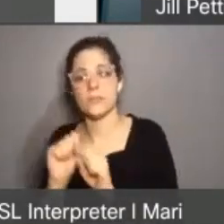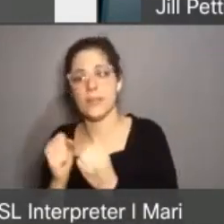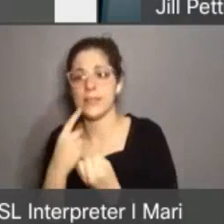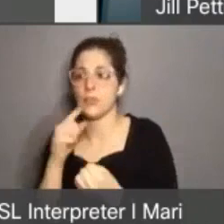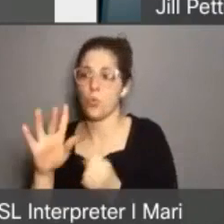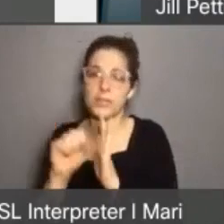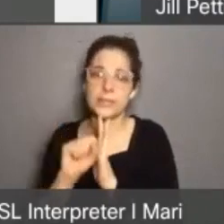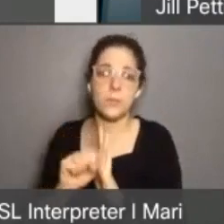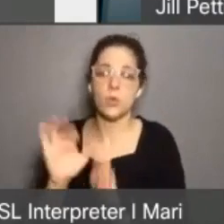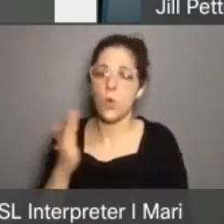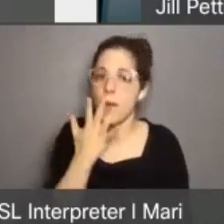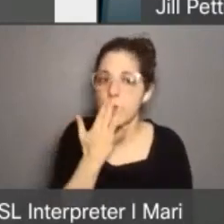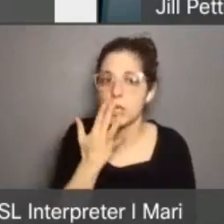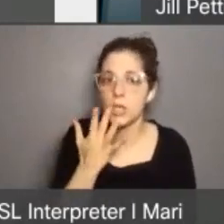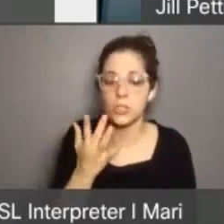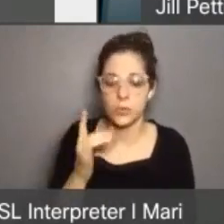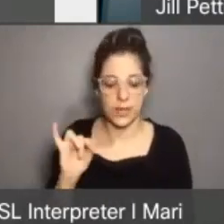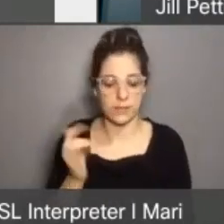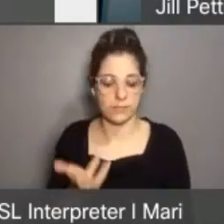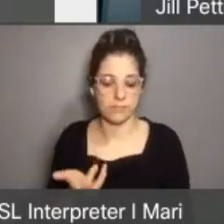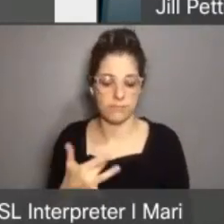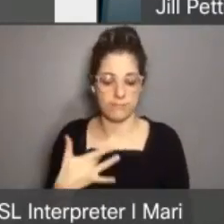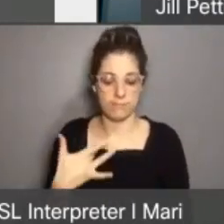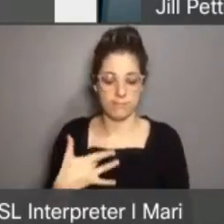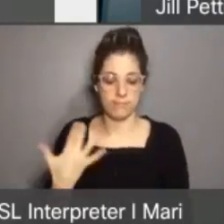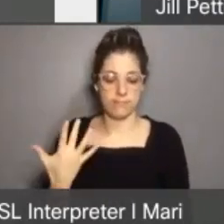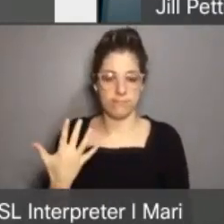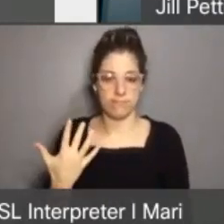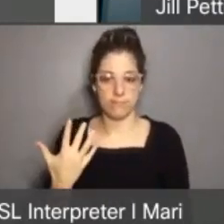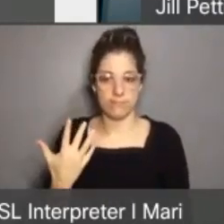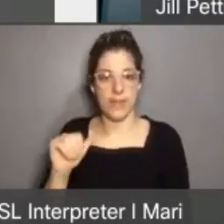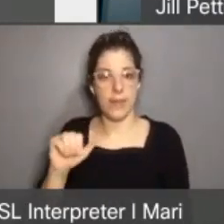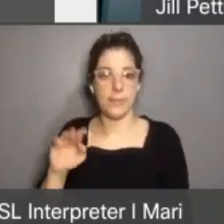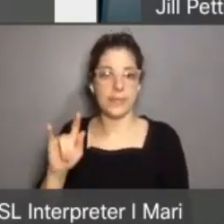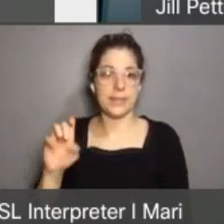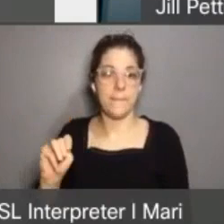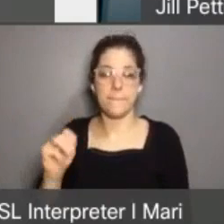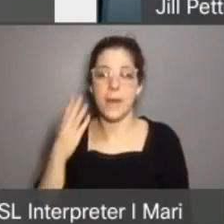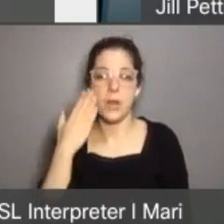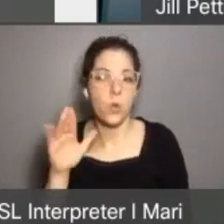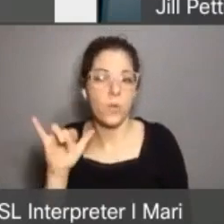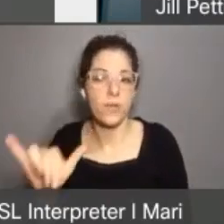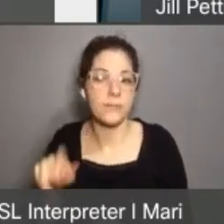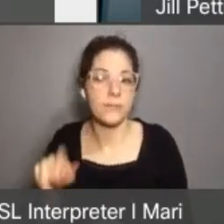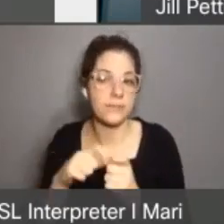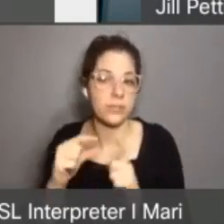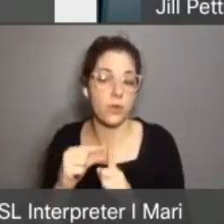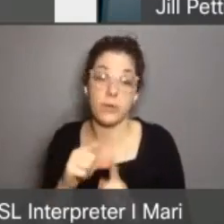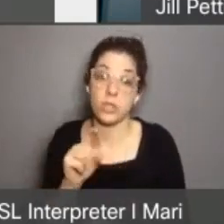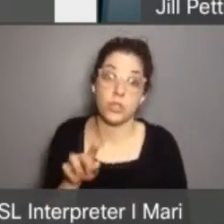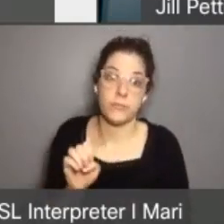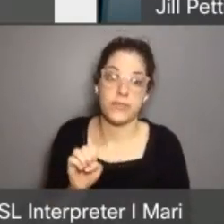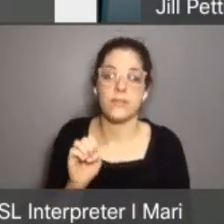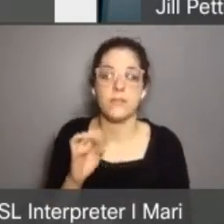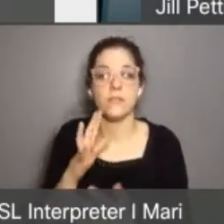is your color. So it is like, in a sense, societal ableism. I don't even know if that's an official term, but it should be. Societal